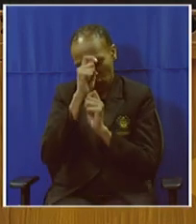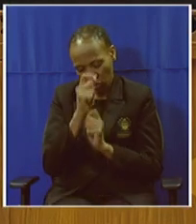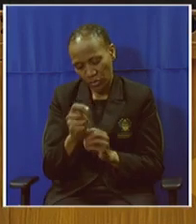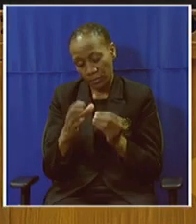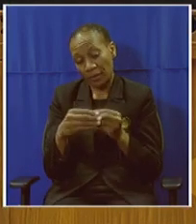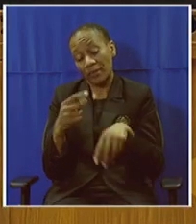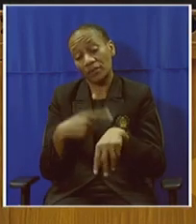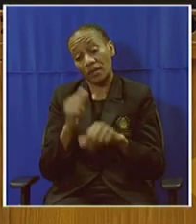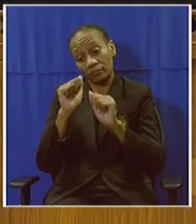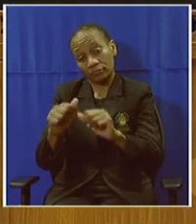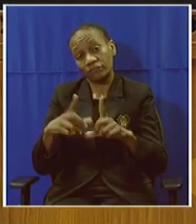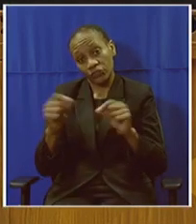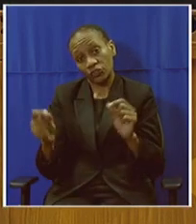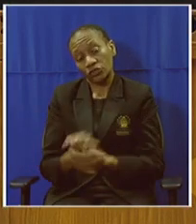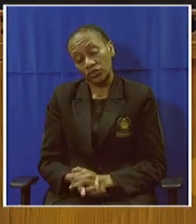your time is up.